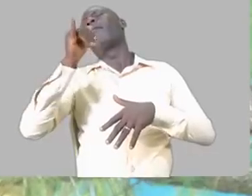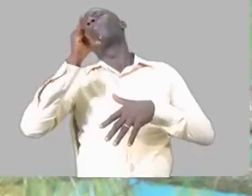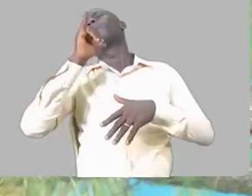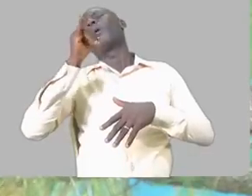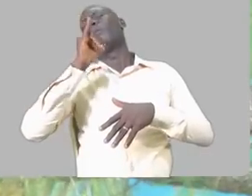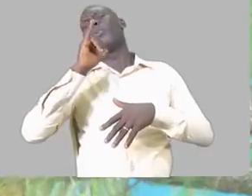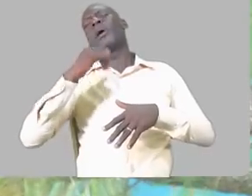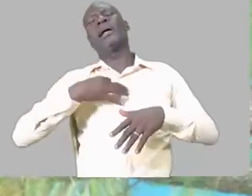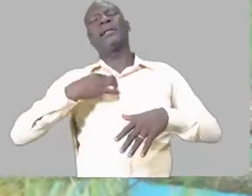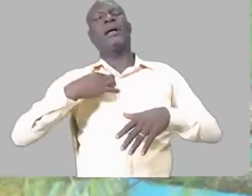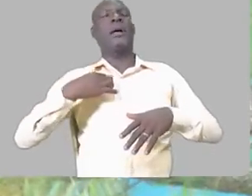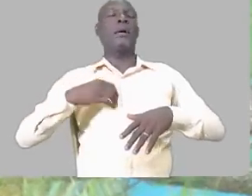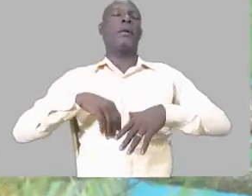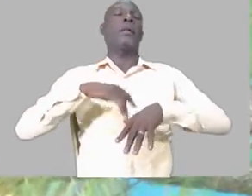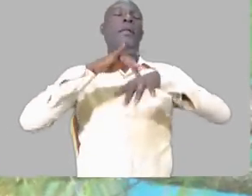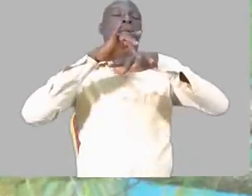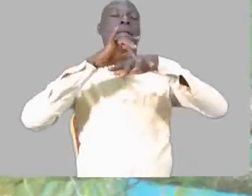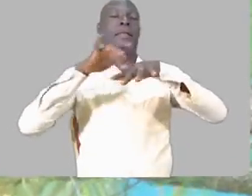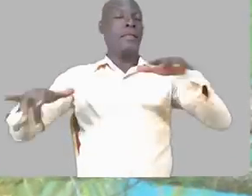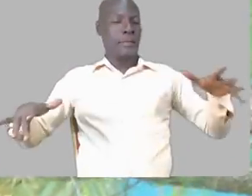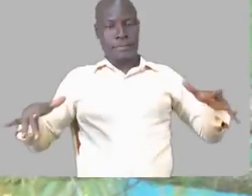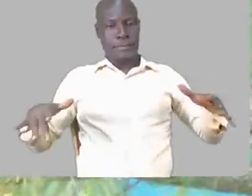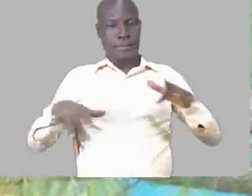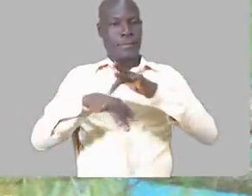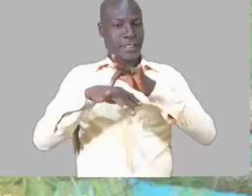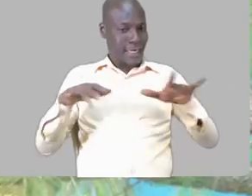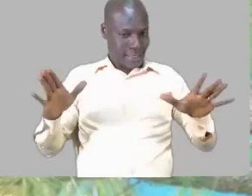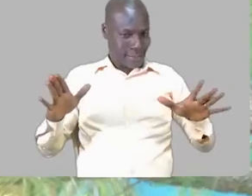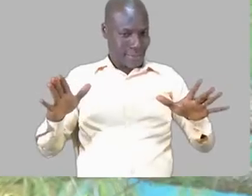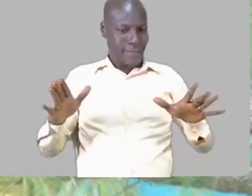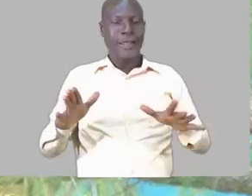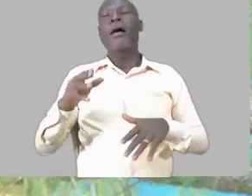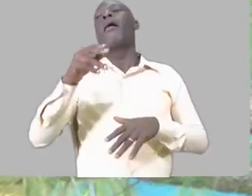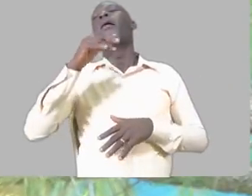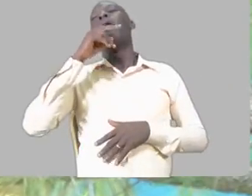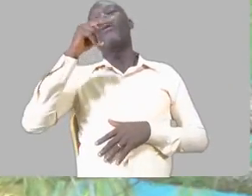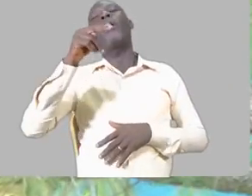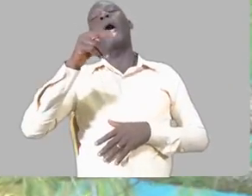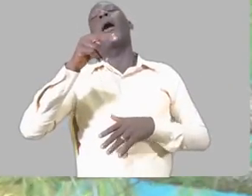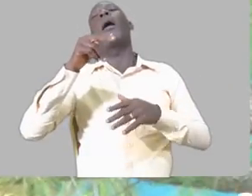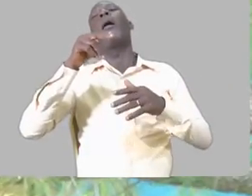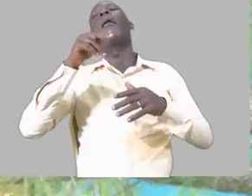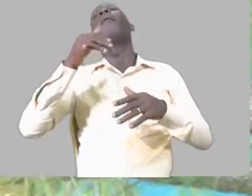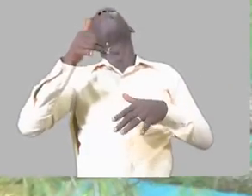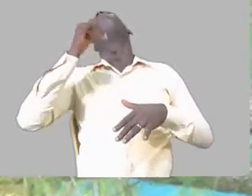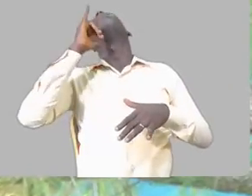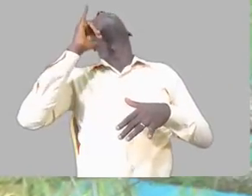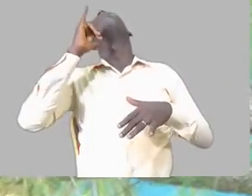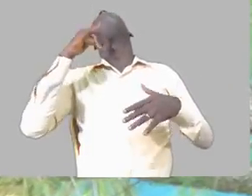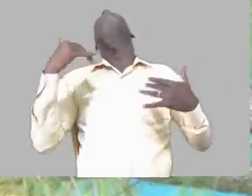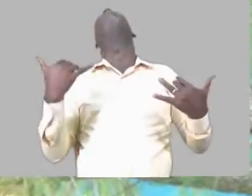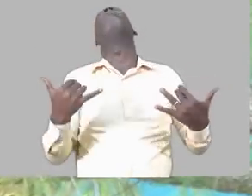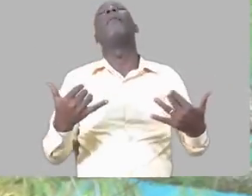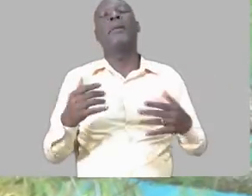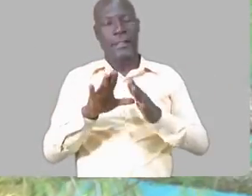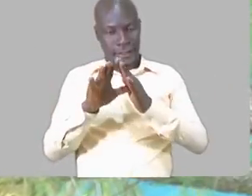no enyina oyi ne nyina egu fɔm ɛna sabe akɔkra noa ne ho ɛda so katre kwa